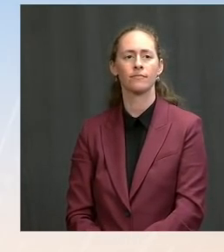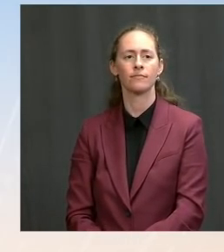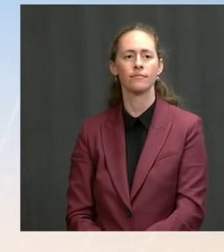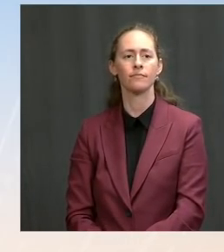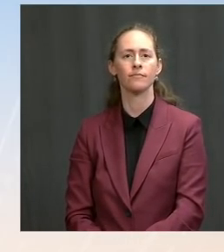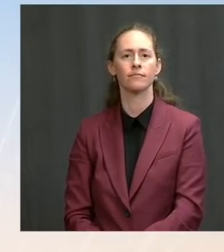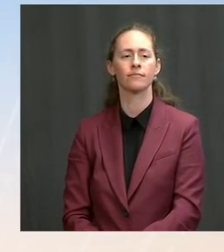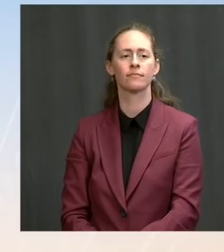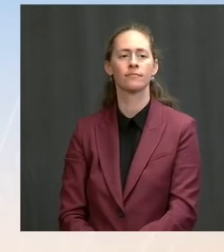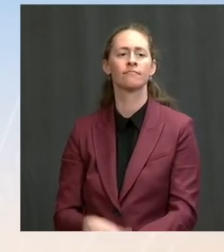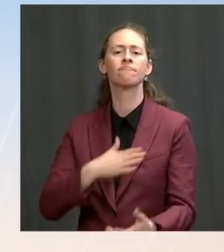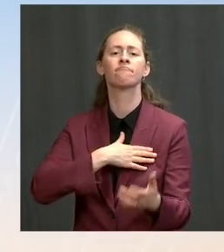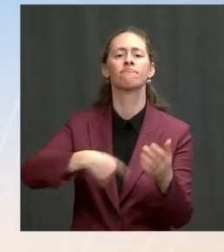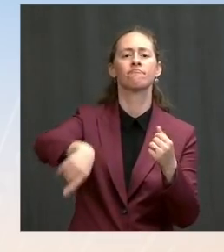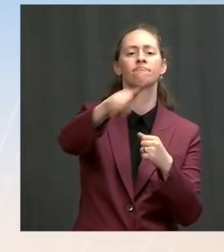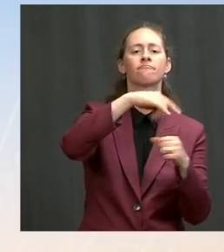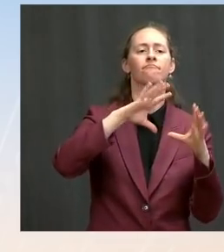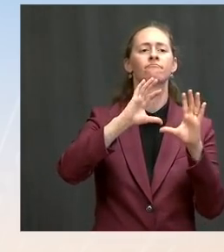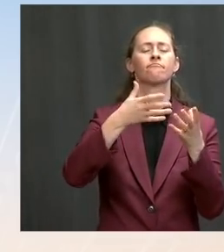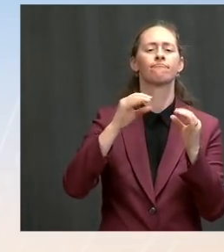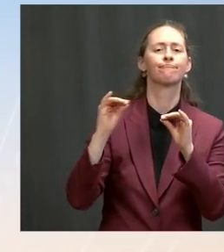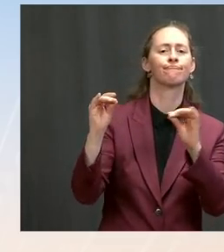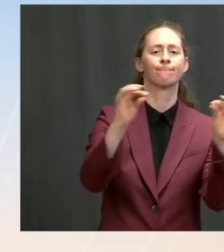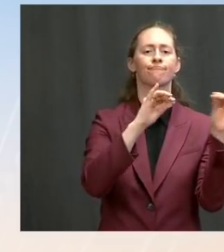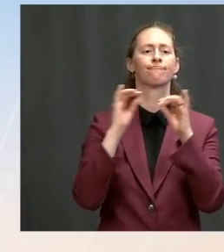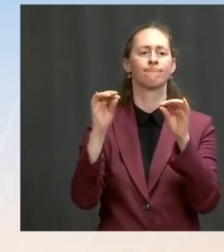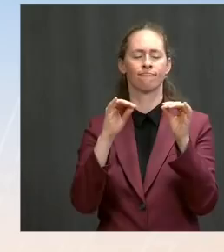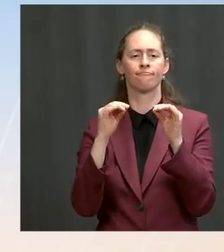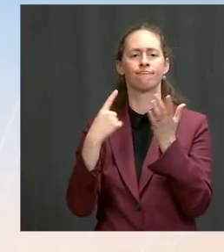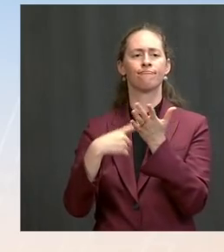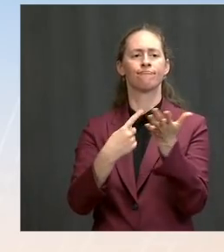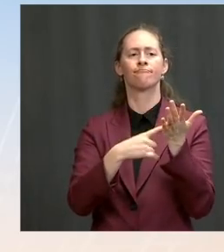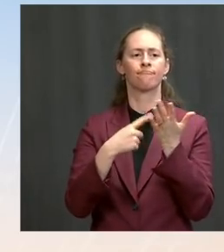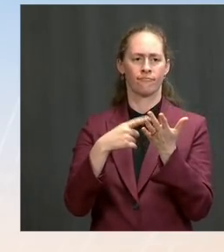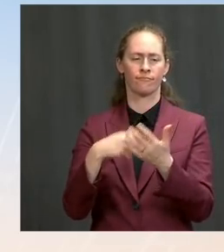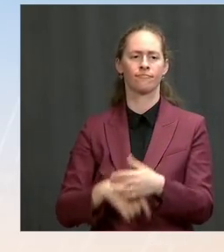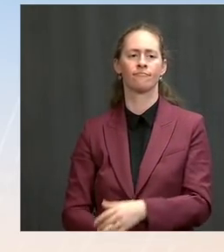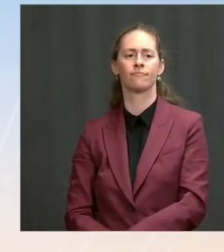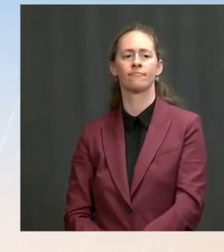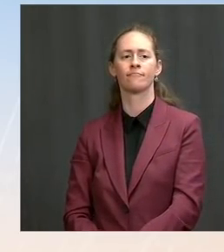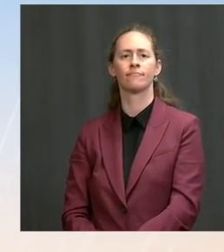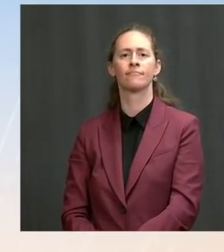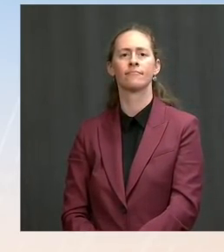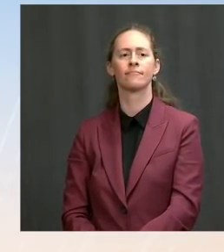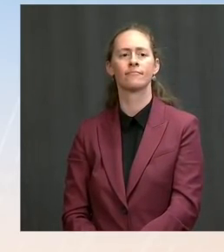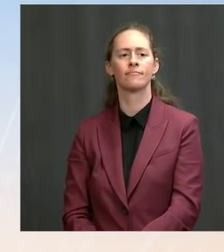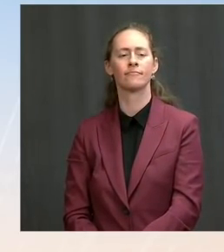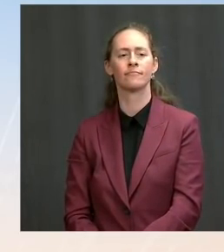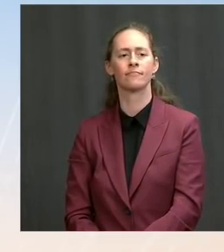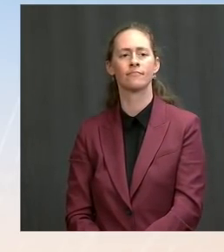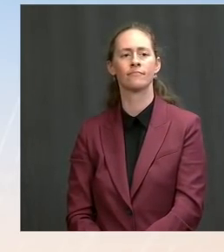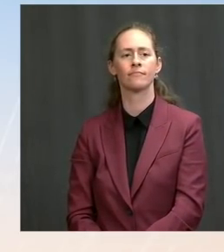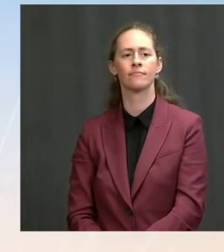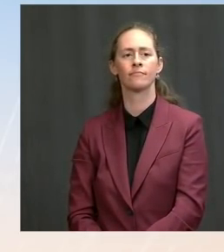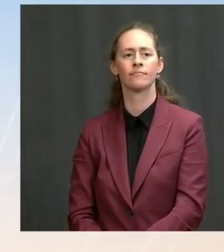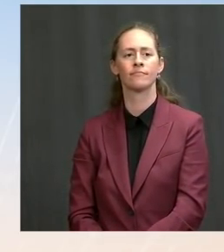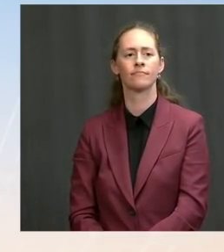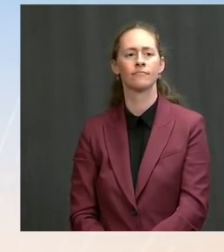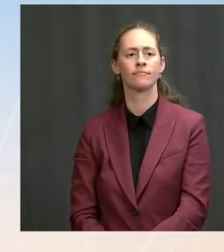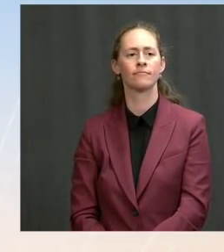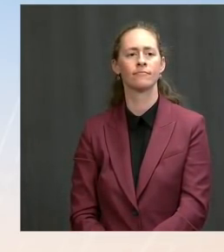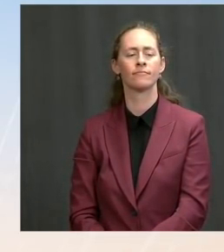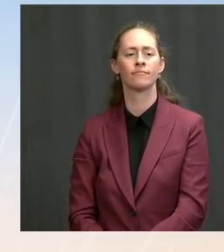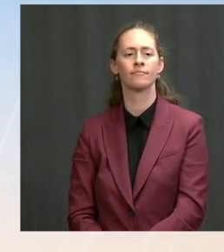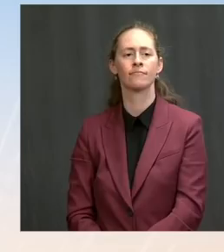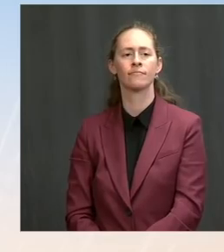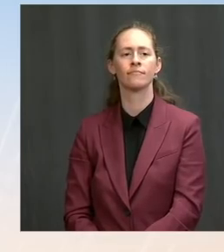reporting earlier today, perhaps some people saw, about what is going to be left out of the